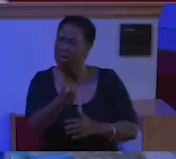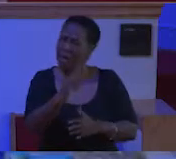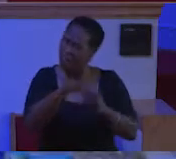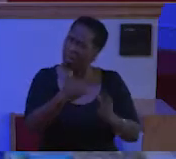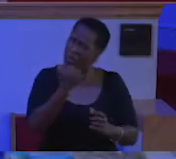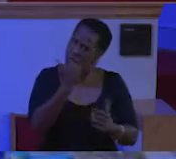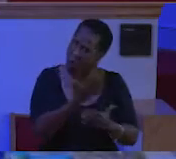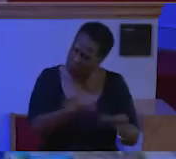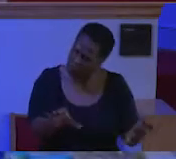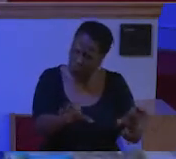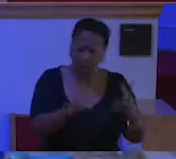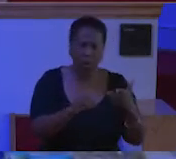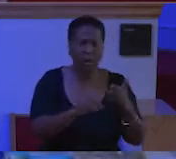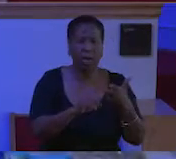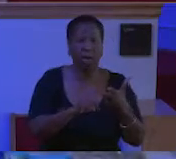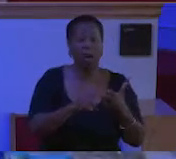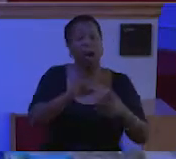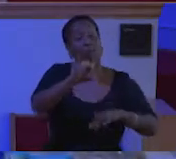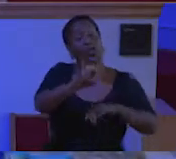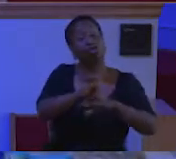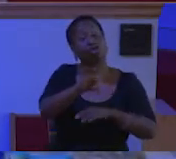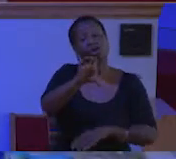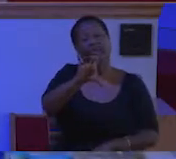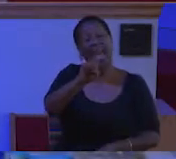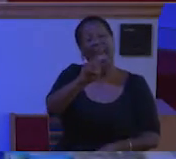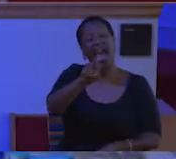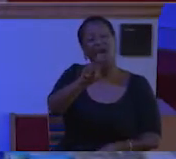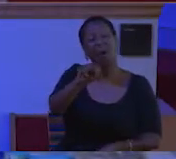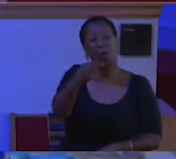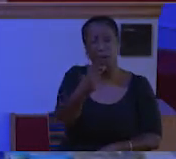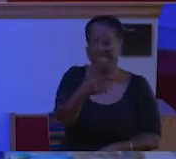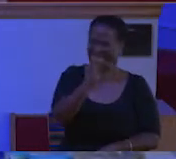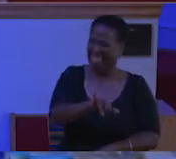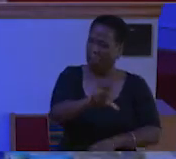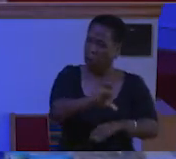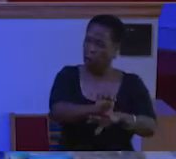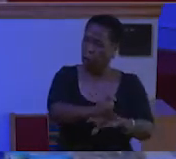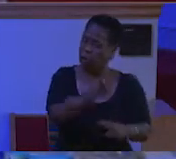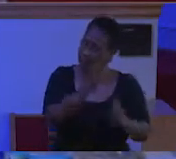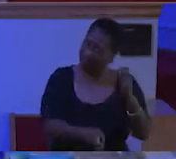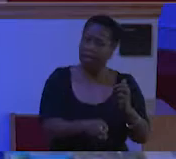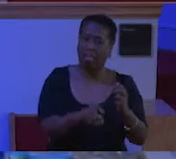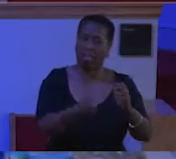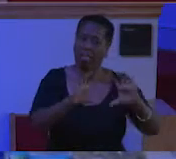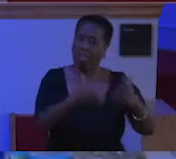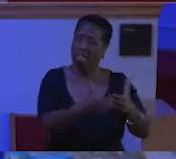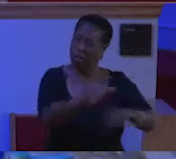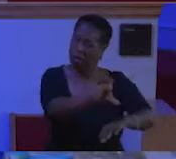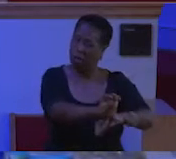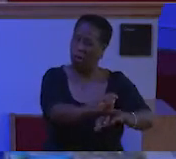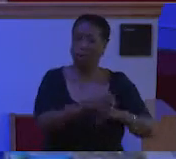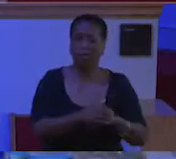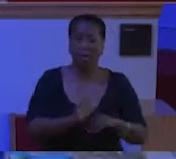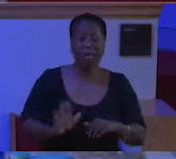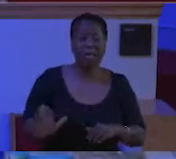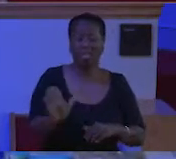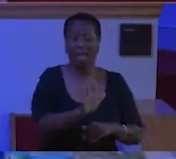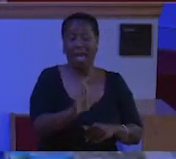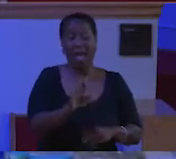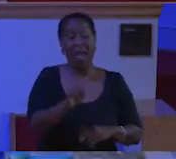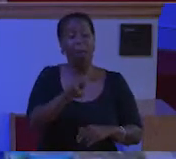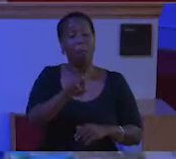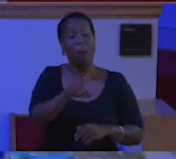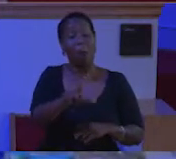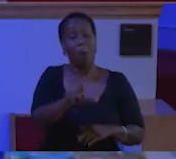The church at Corinth was a difficult congregation. Their moral temperament